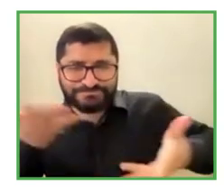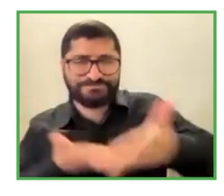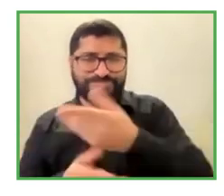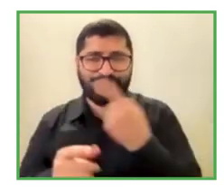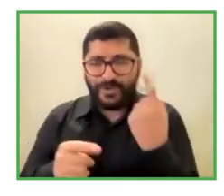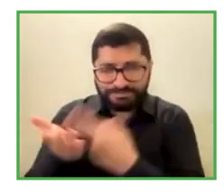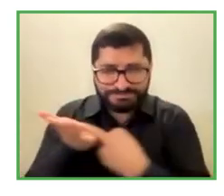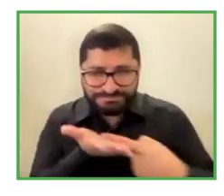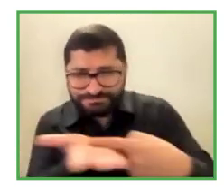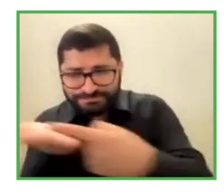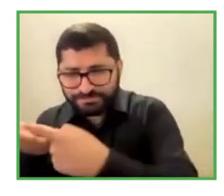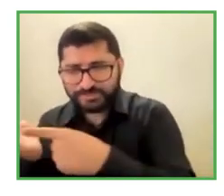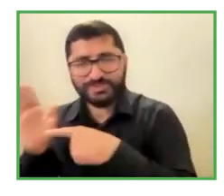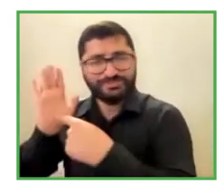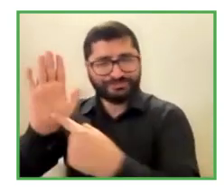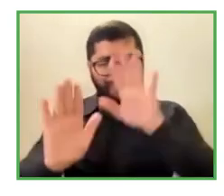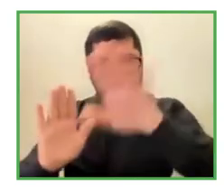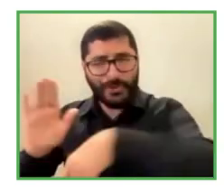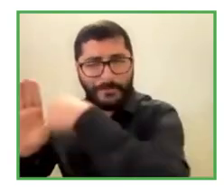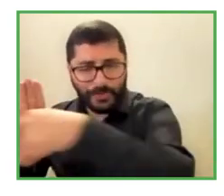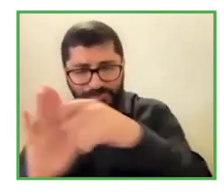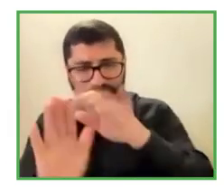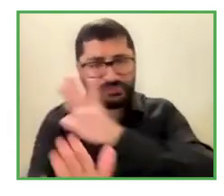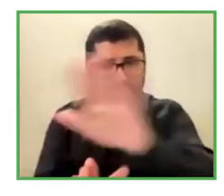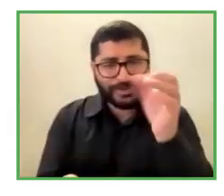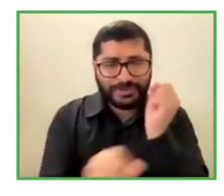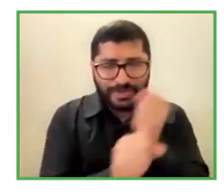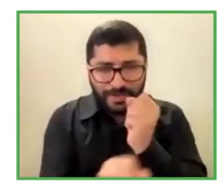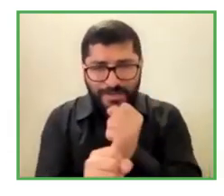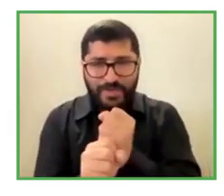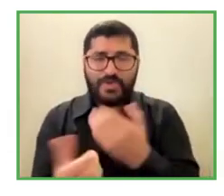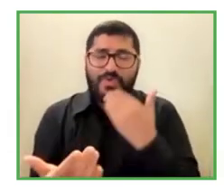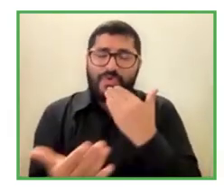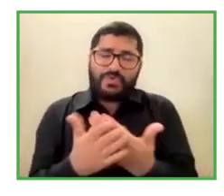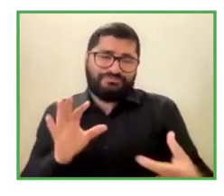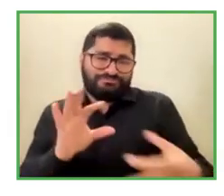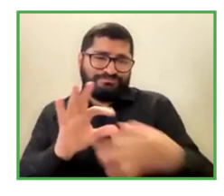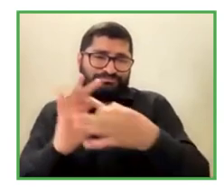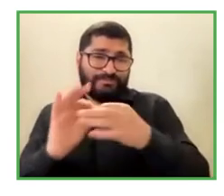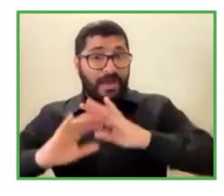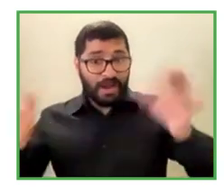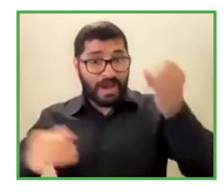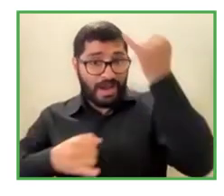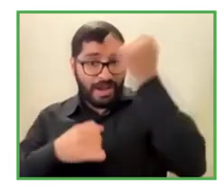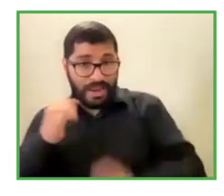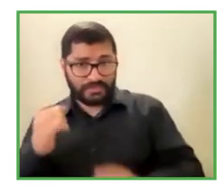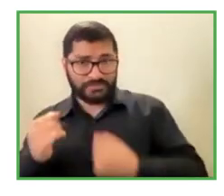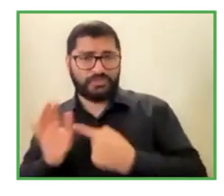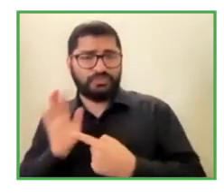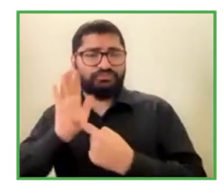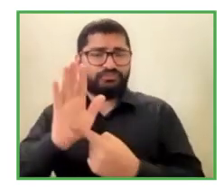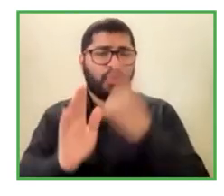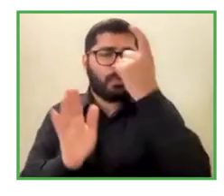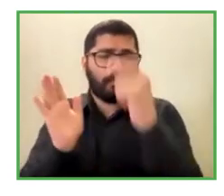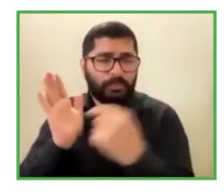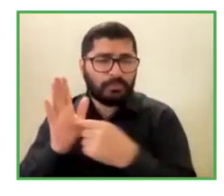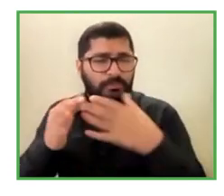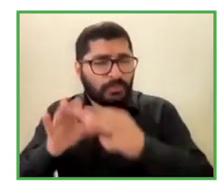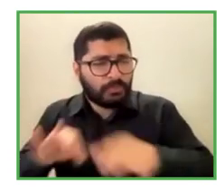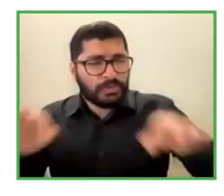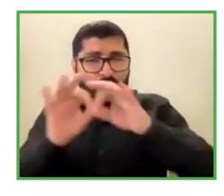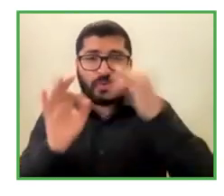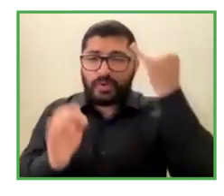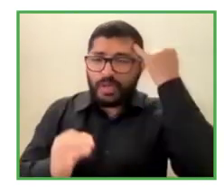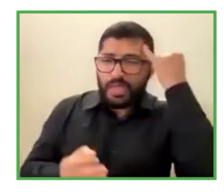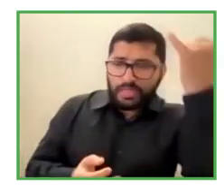performing together. But before we finish, I would like to highlight some points that have been mentioned and some ideas regarding the work that I've been a